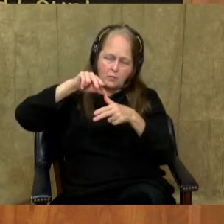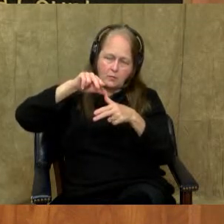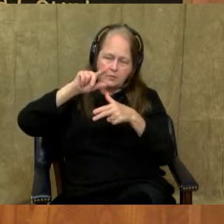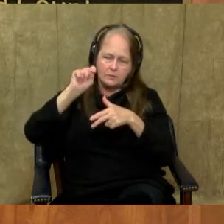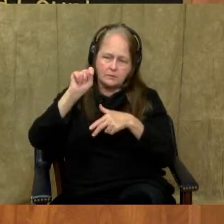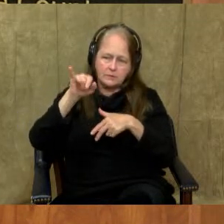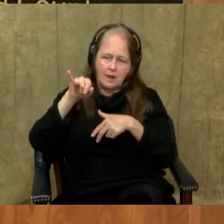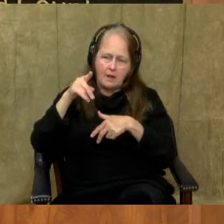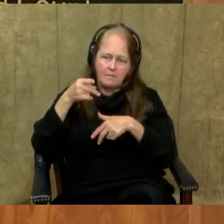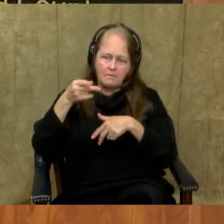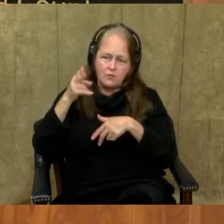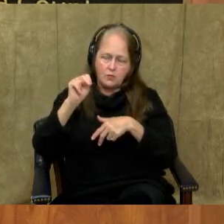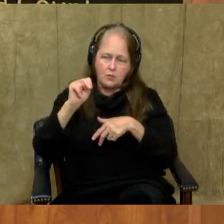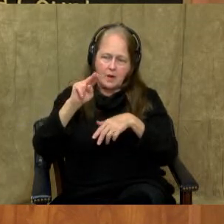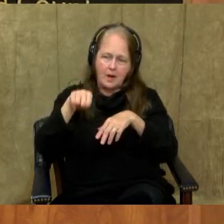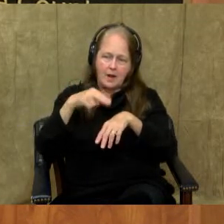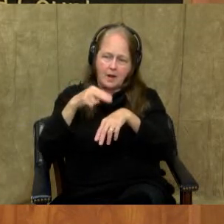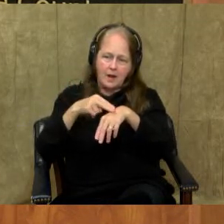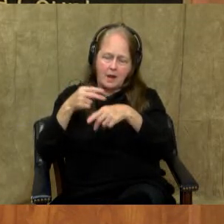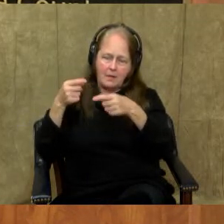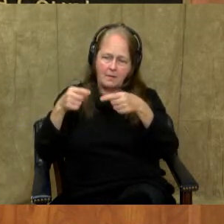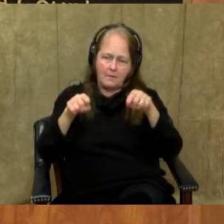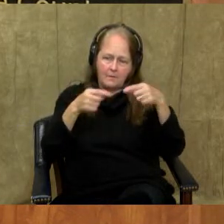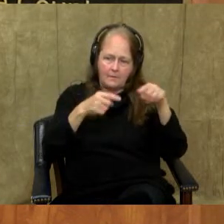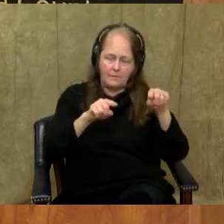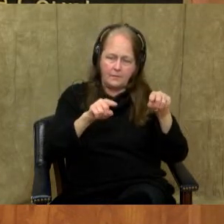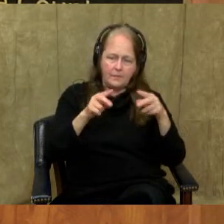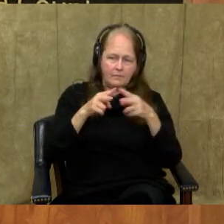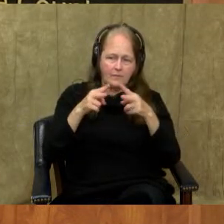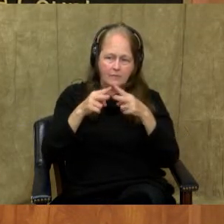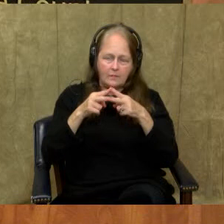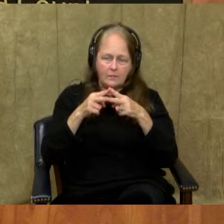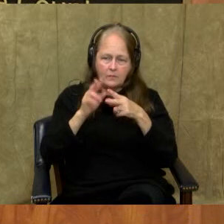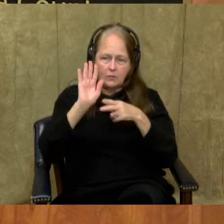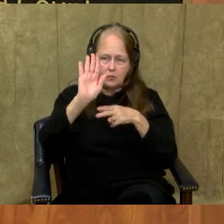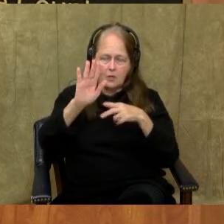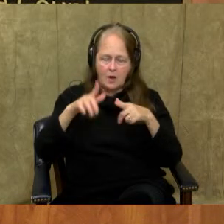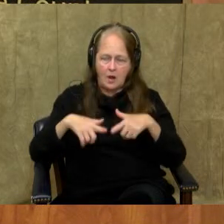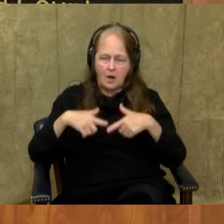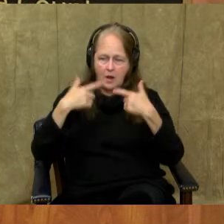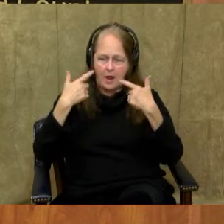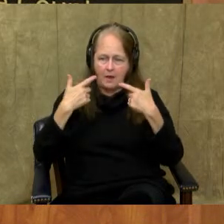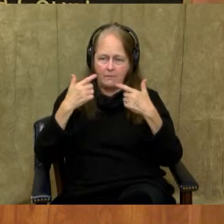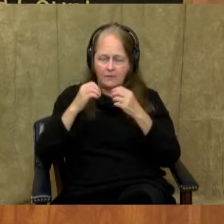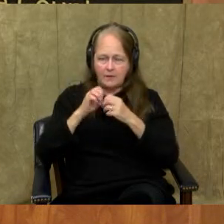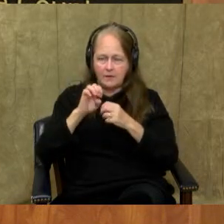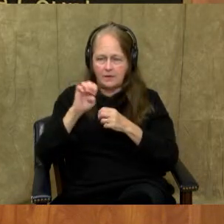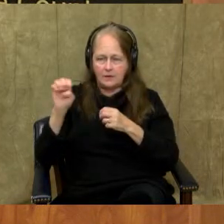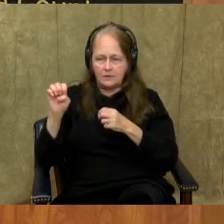year. These are all natural hazards that are very much part of life in East Asia.